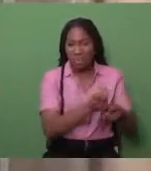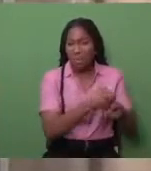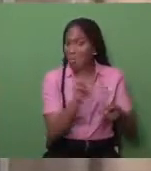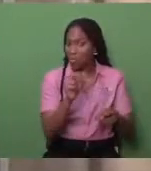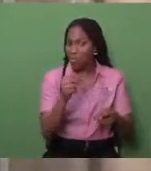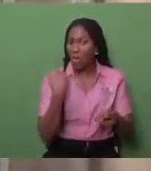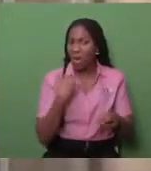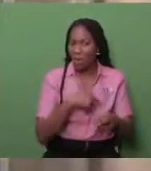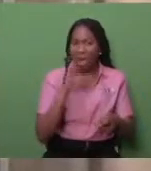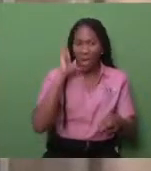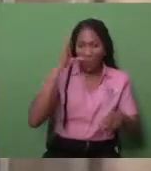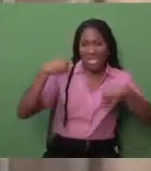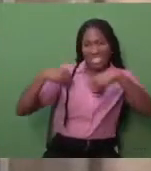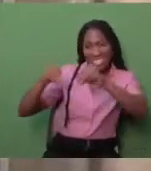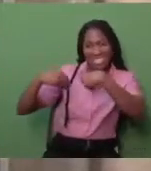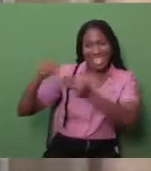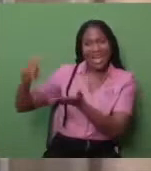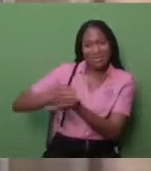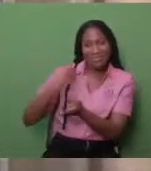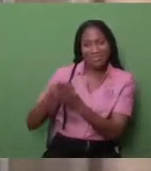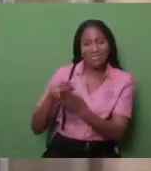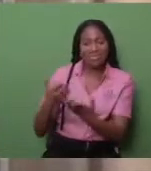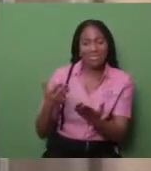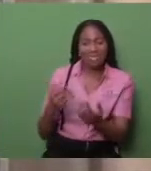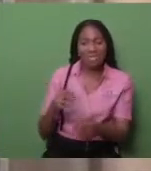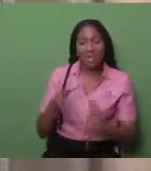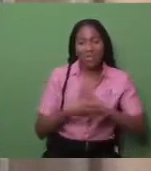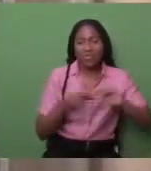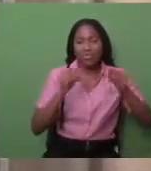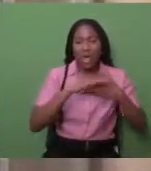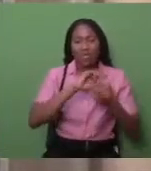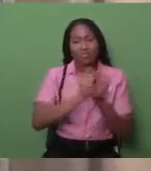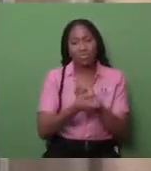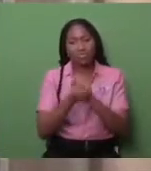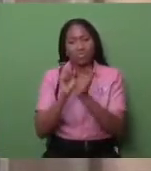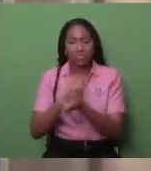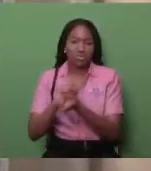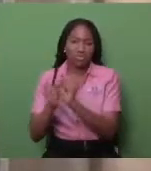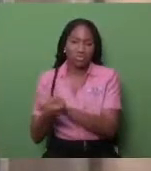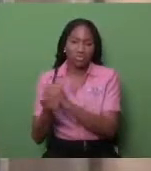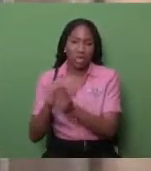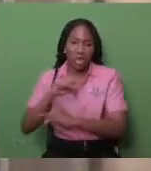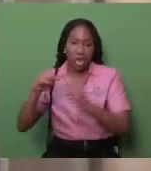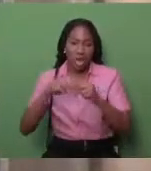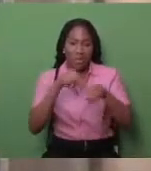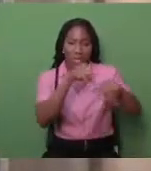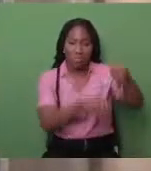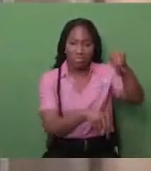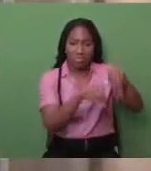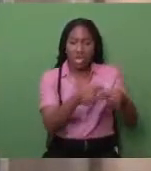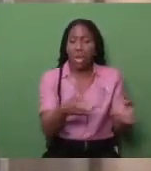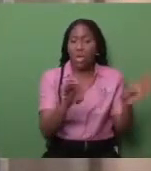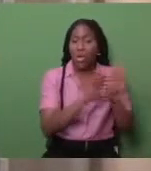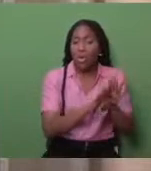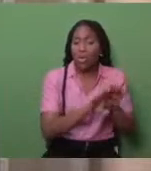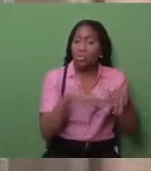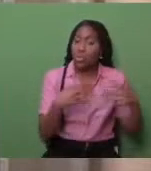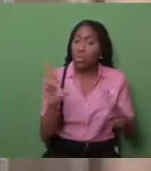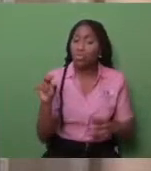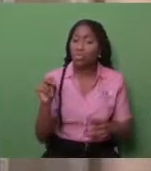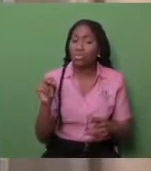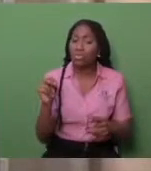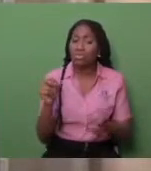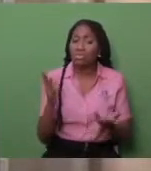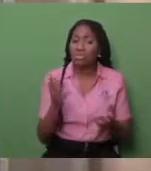iron dealers are asking to be able to buy the scrap iron. The Petrotrin closure is just a confirmation that nothing this government